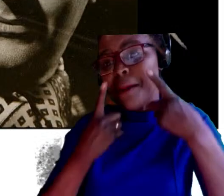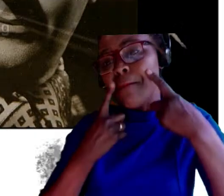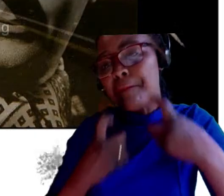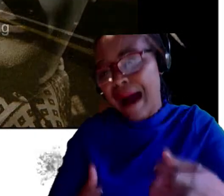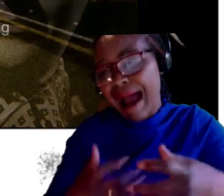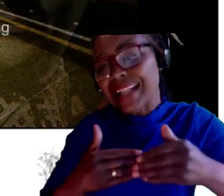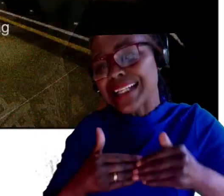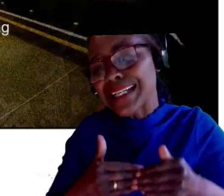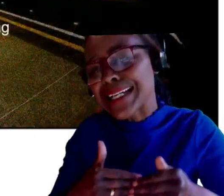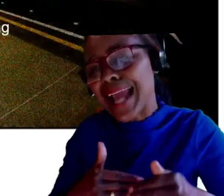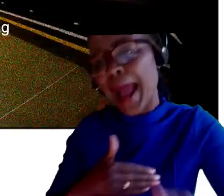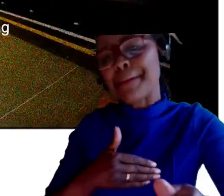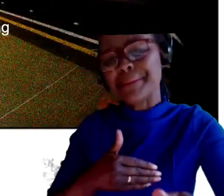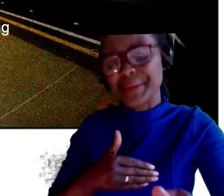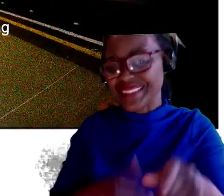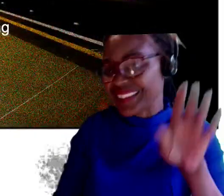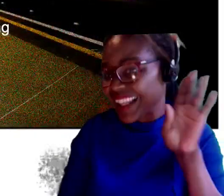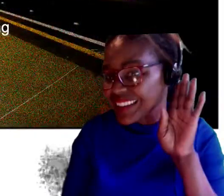am.